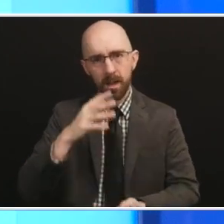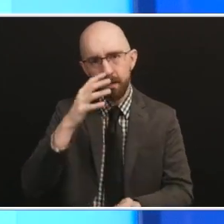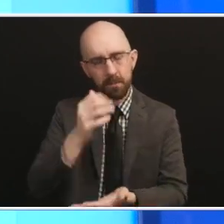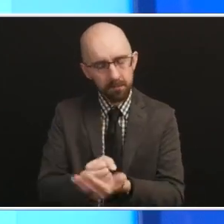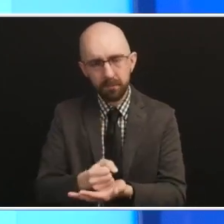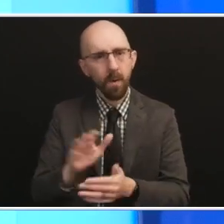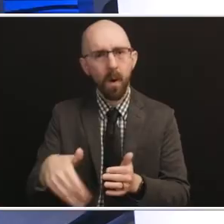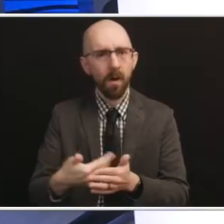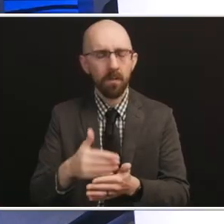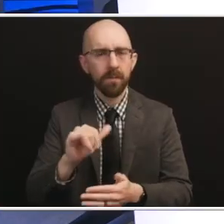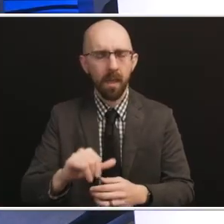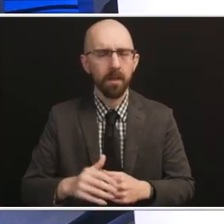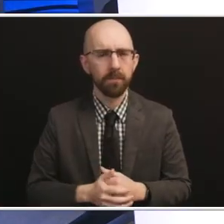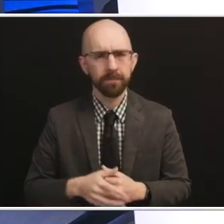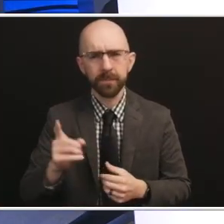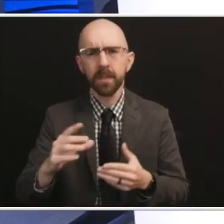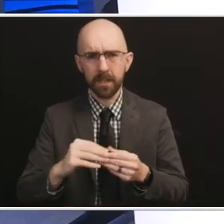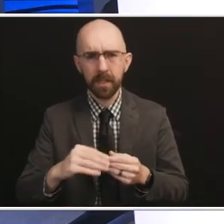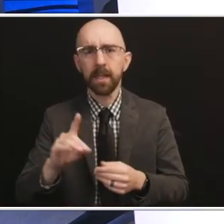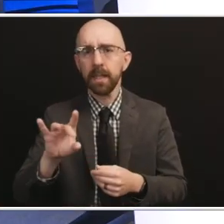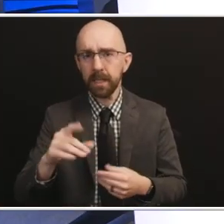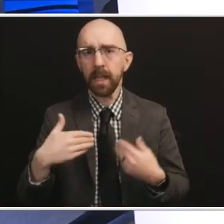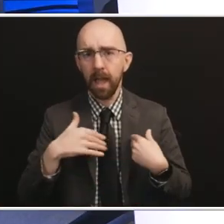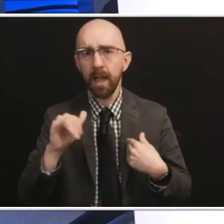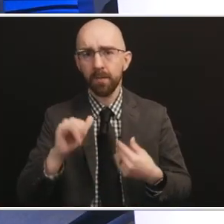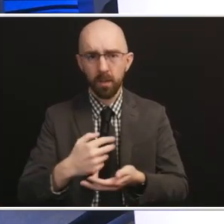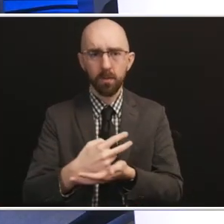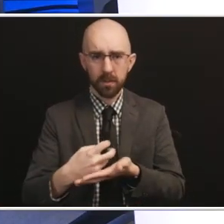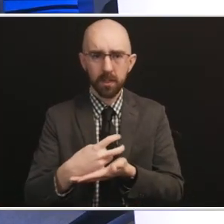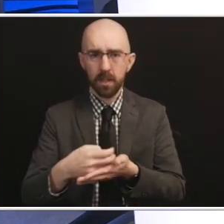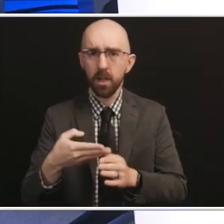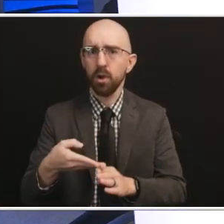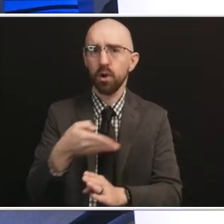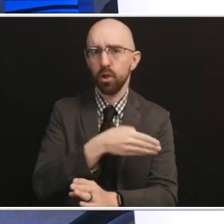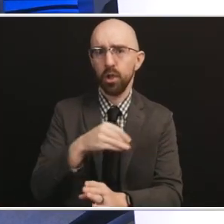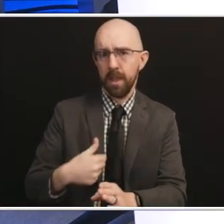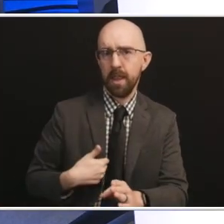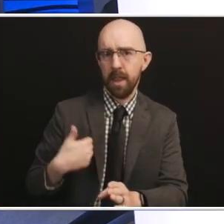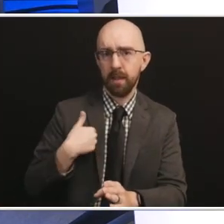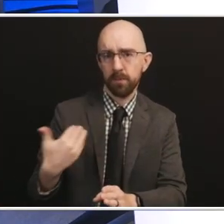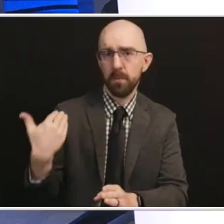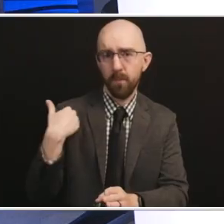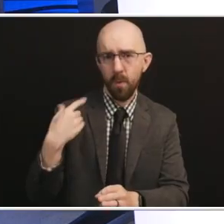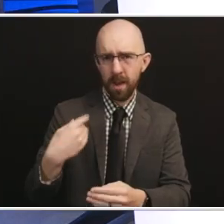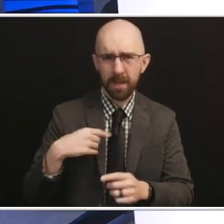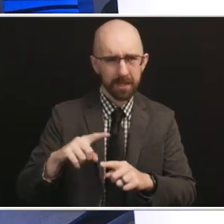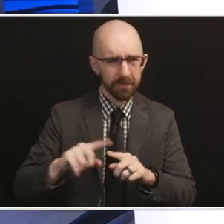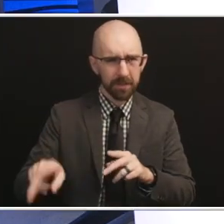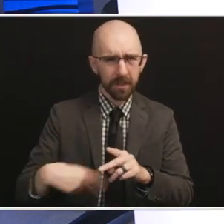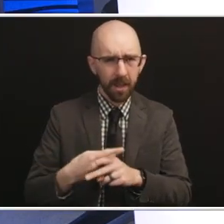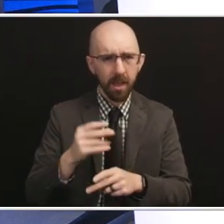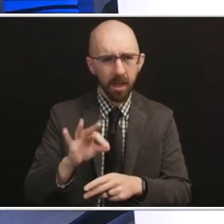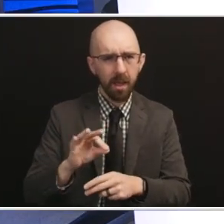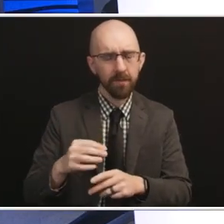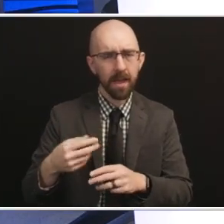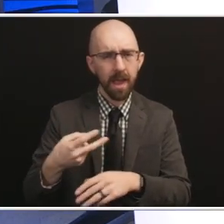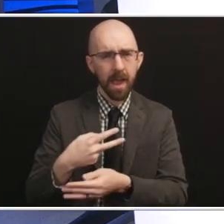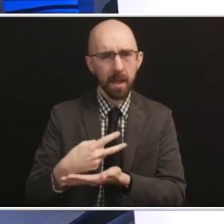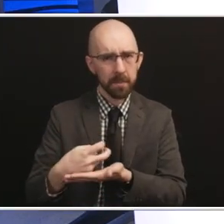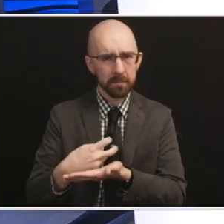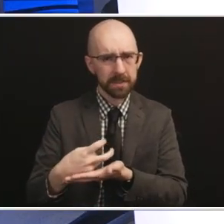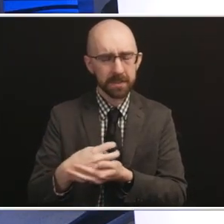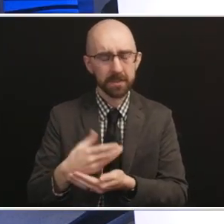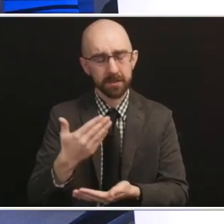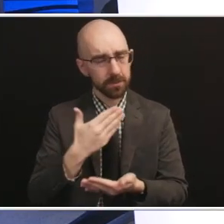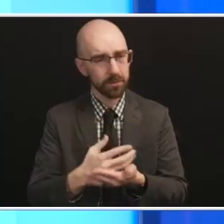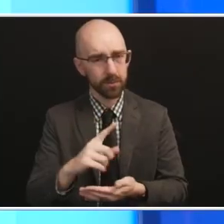he says he did have those big convulsions earlier in his life. So early in his life, did he have a different kind of epilepsy that changed? That's a really good question.